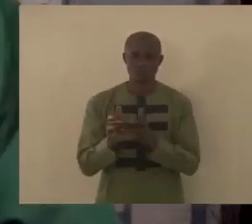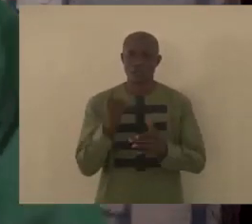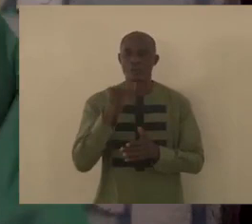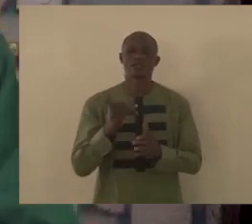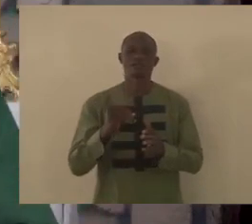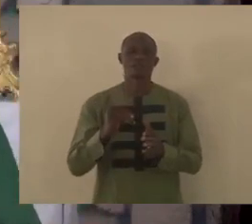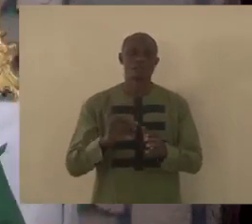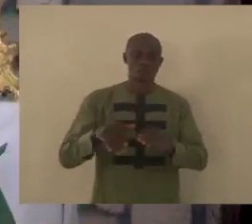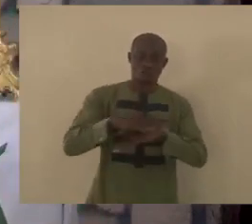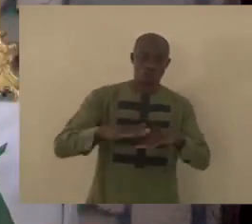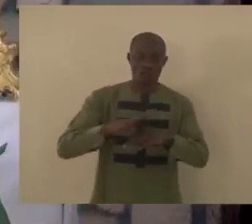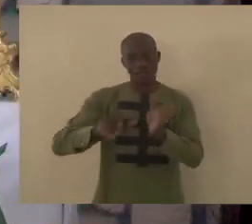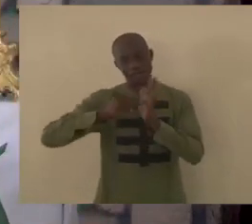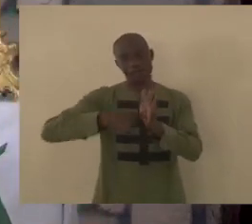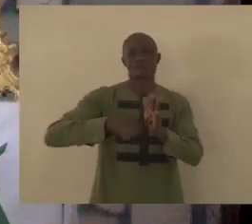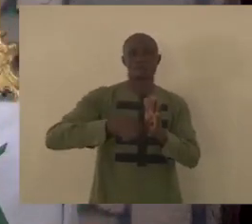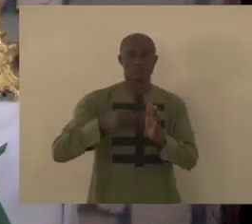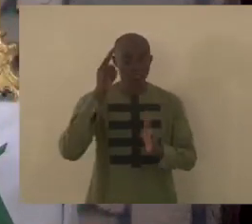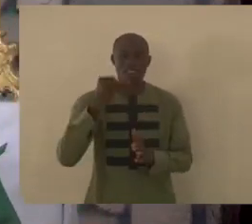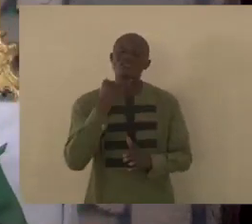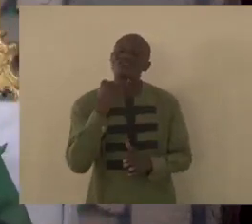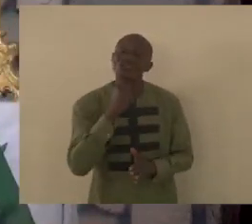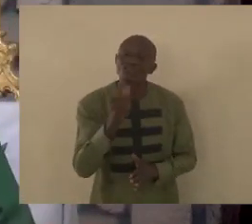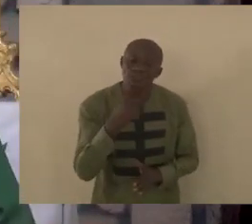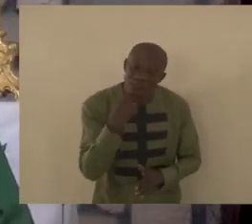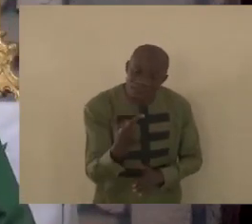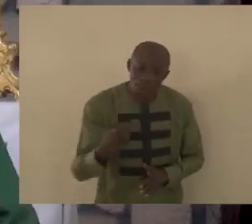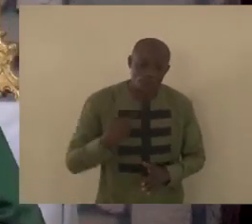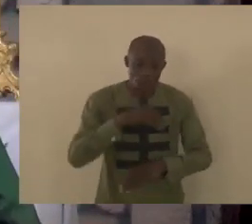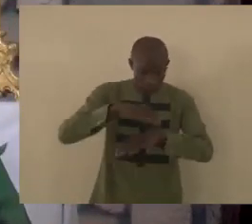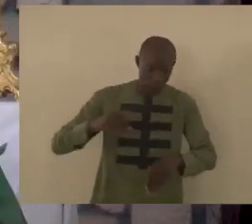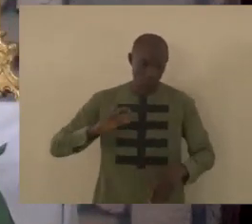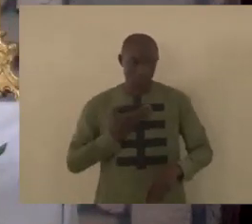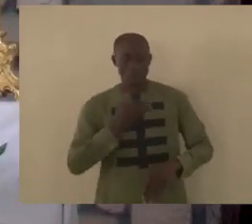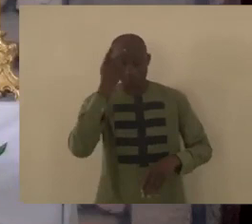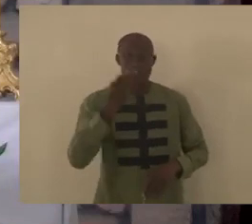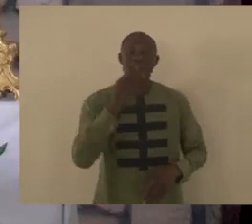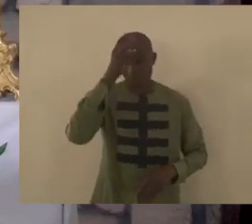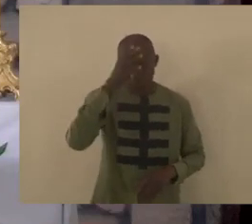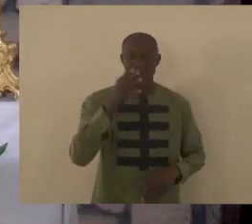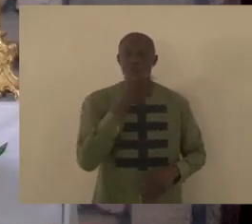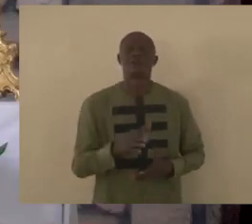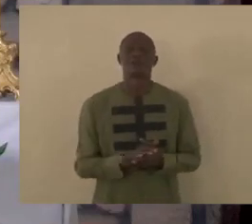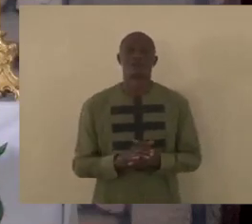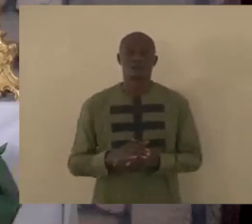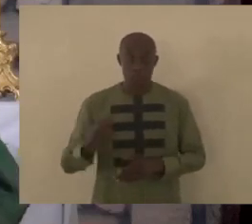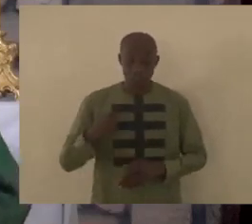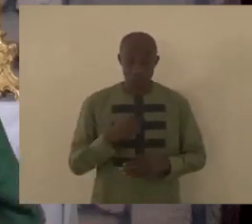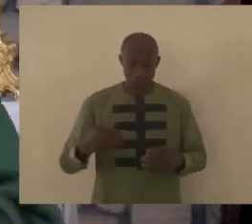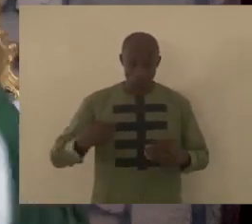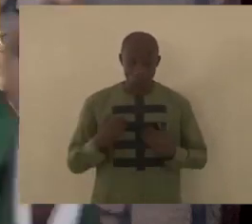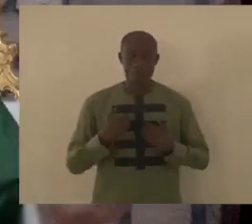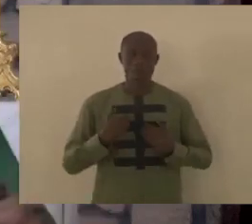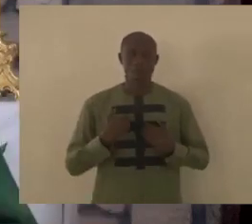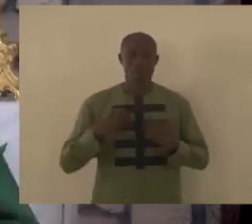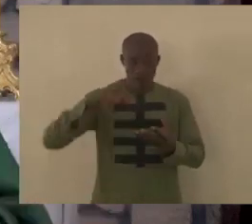So Jesus is exaggerating here. Jesus is not saying that we should not call our parents parents, but he's exaggerating to prove a point. Now also, if we compare